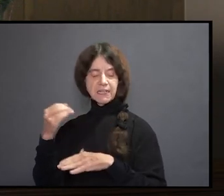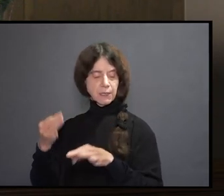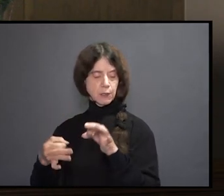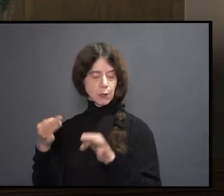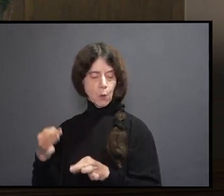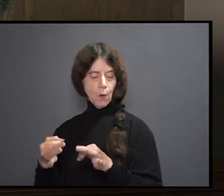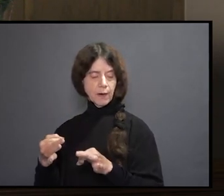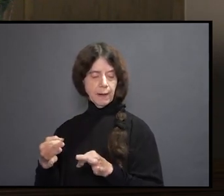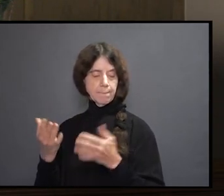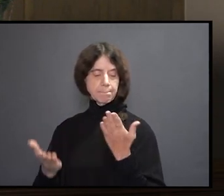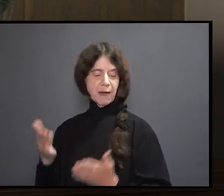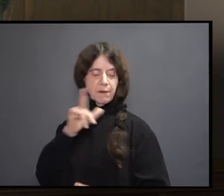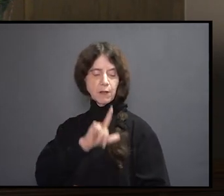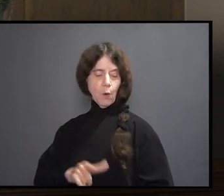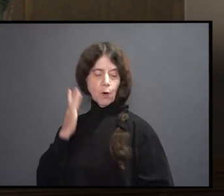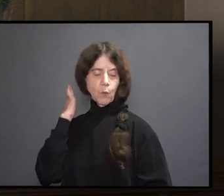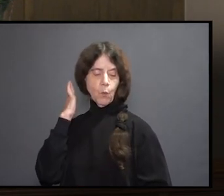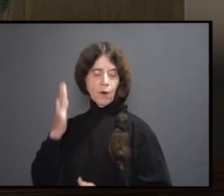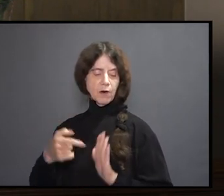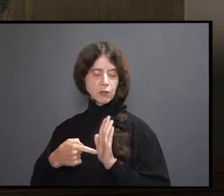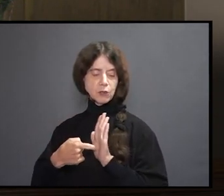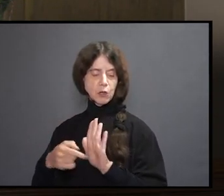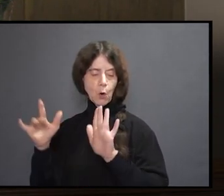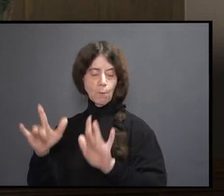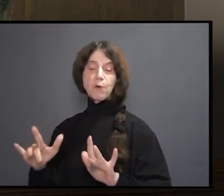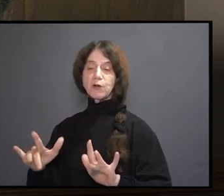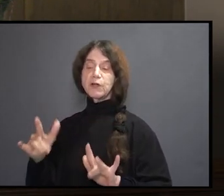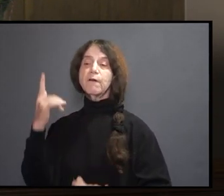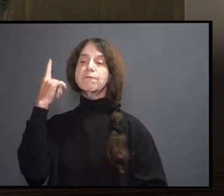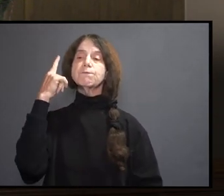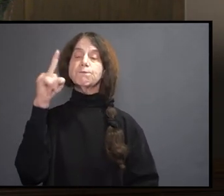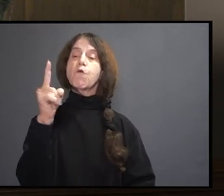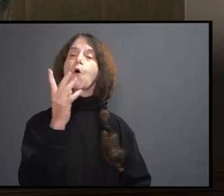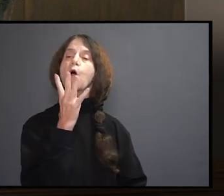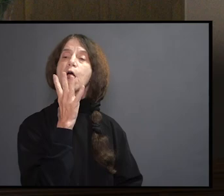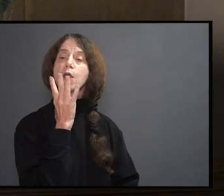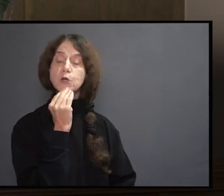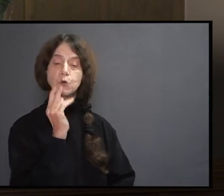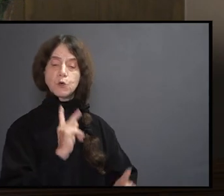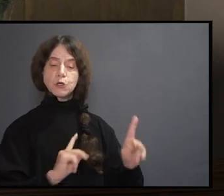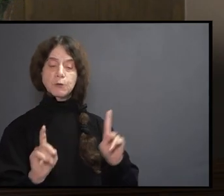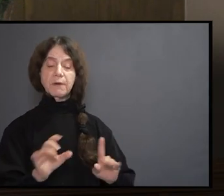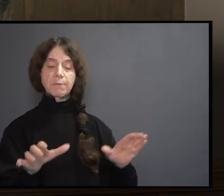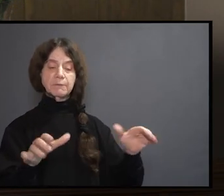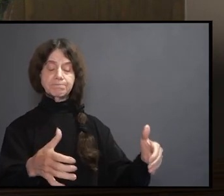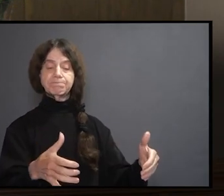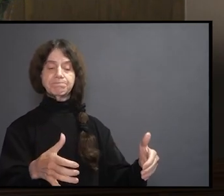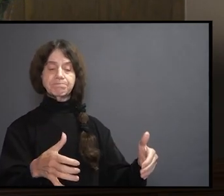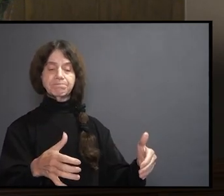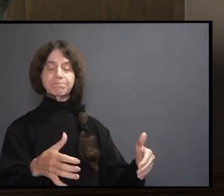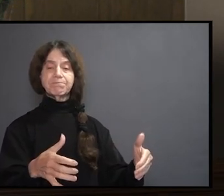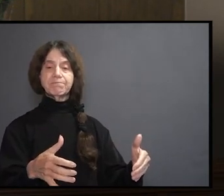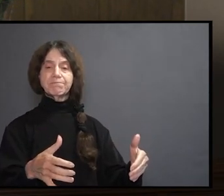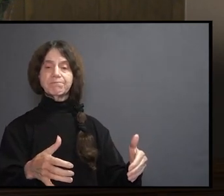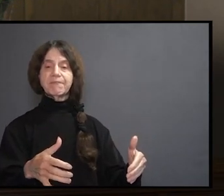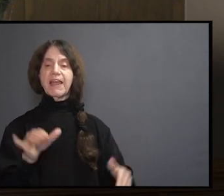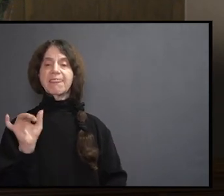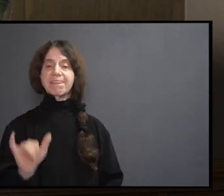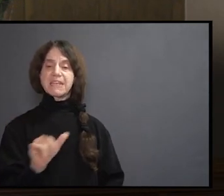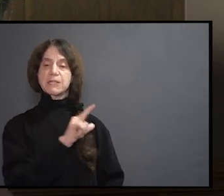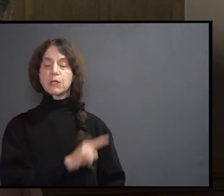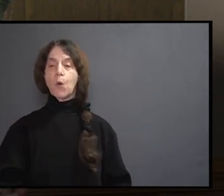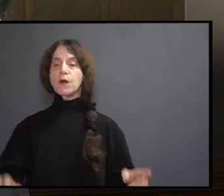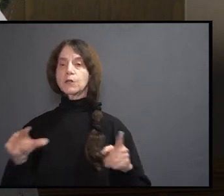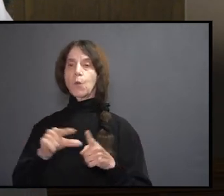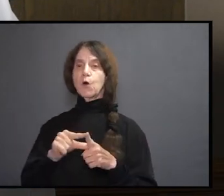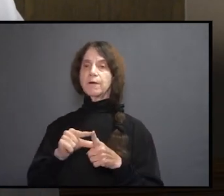gate. It may be that the Lord, the God of hosts, will be gracious to the remnant of Joseph."